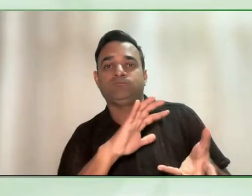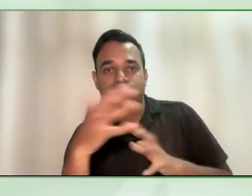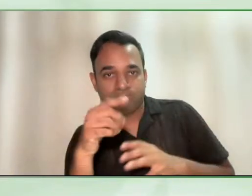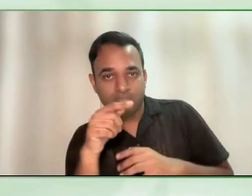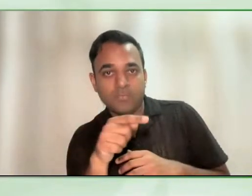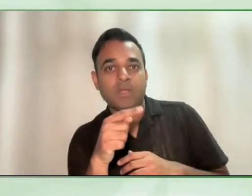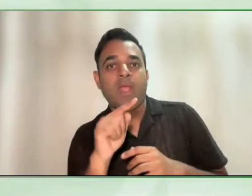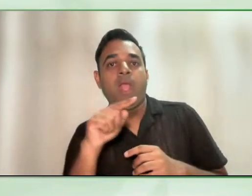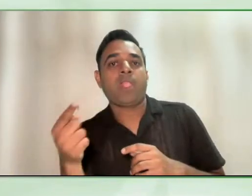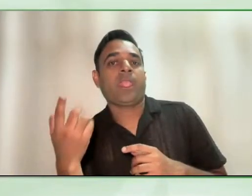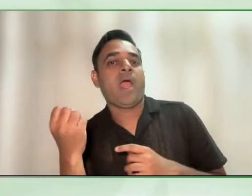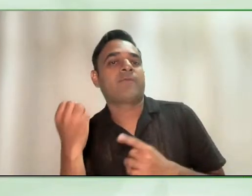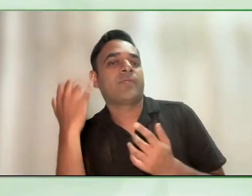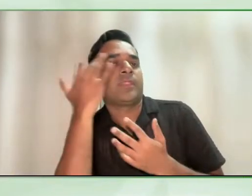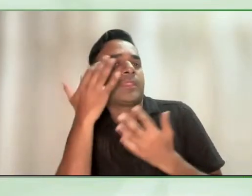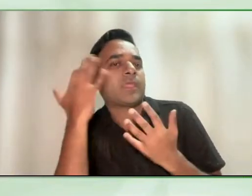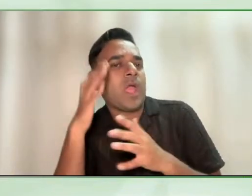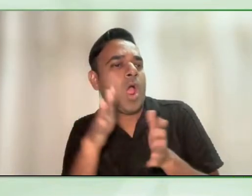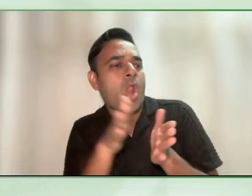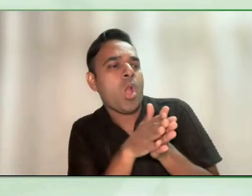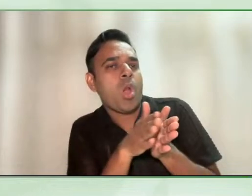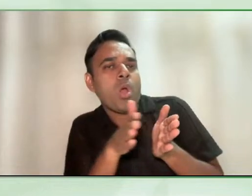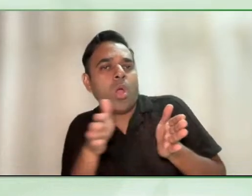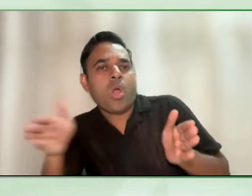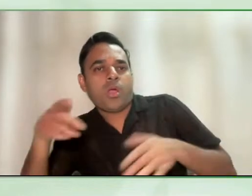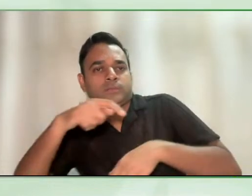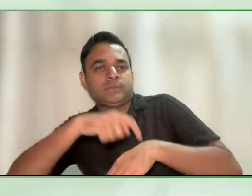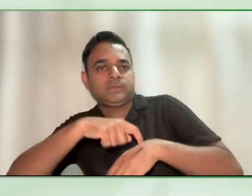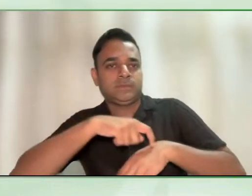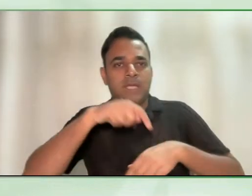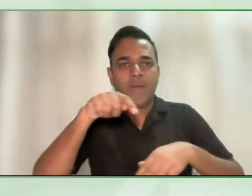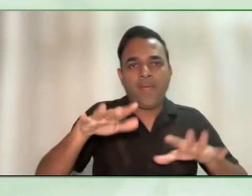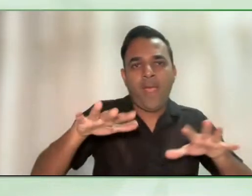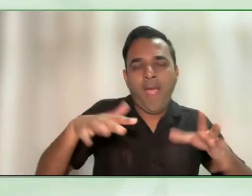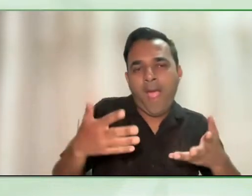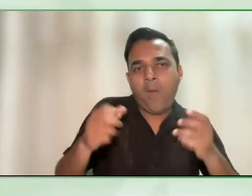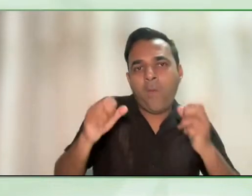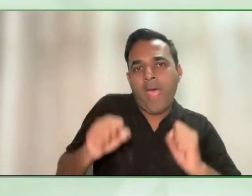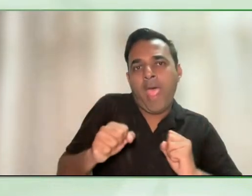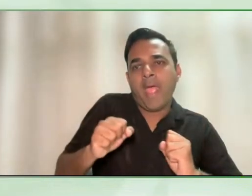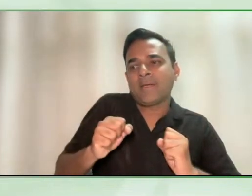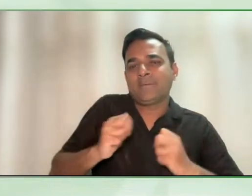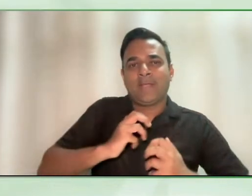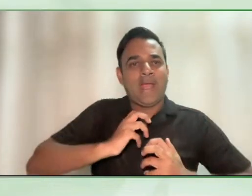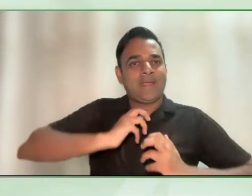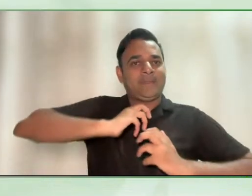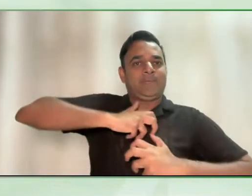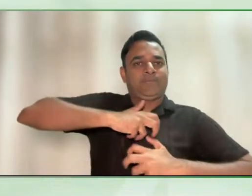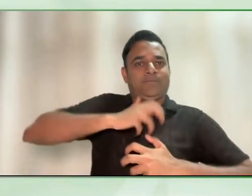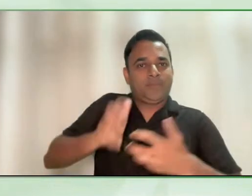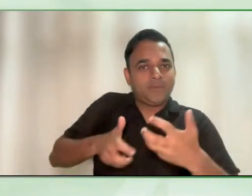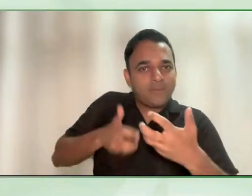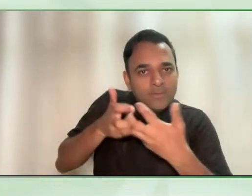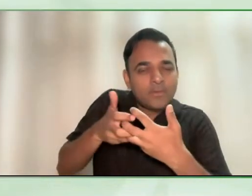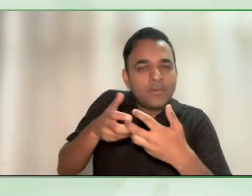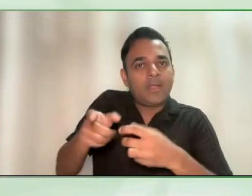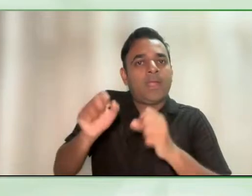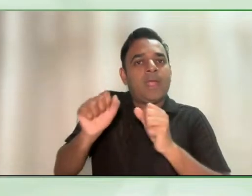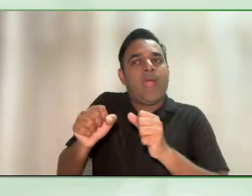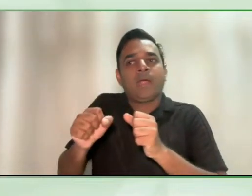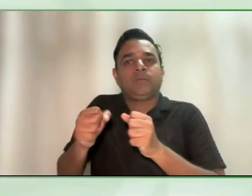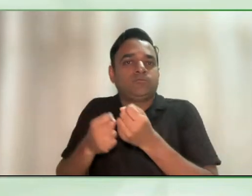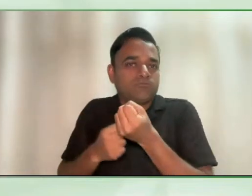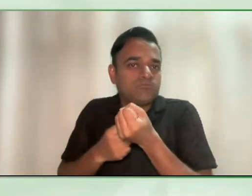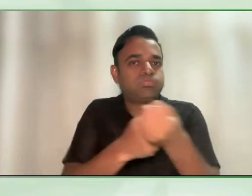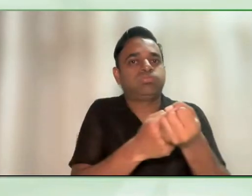if we have not put in anywhere near the amount of money, innovation, and thinking that needs to go. But part of the answer is